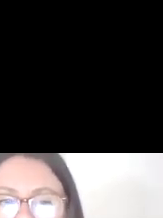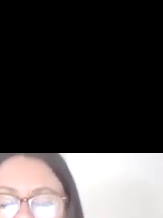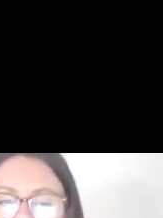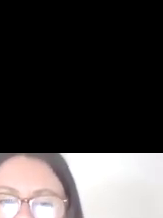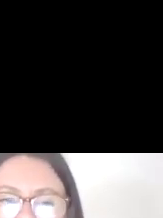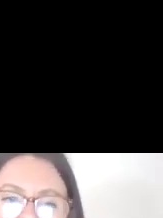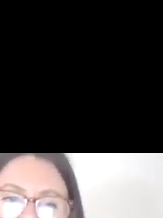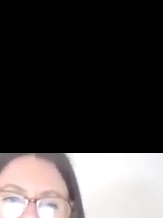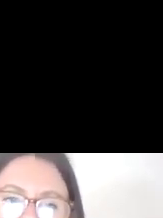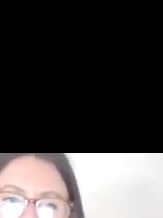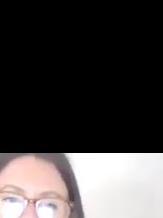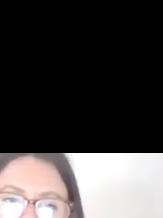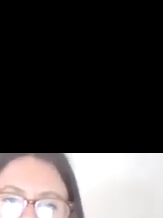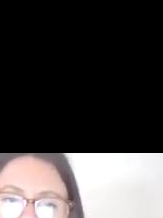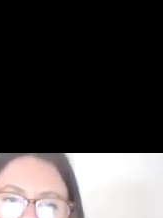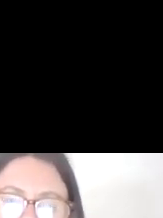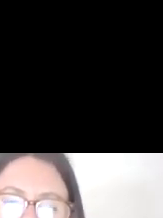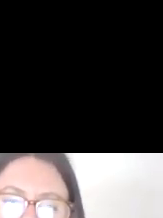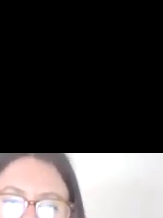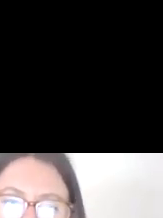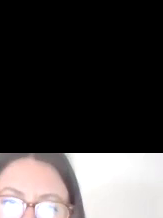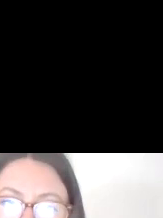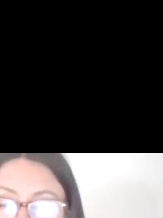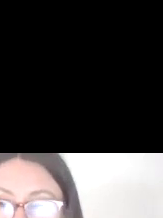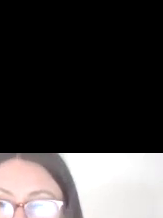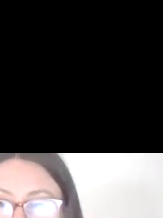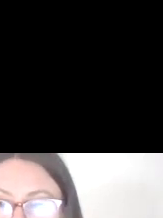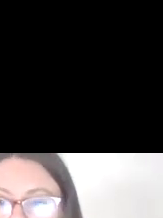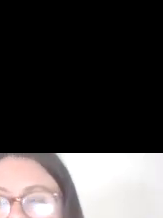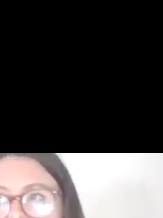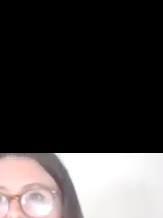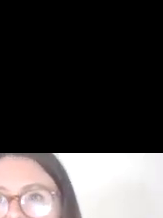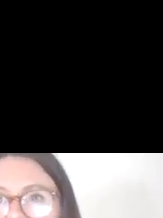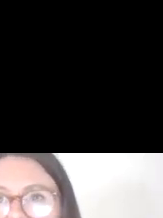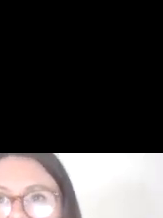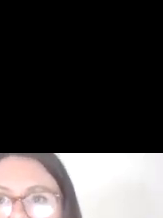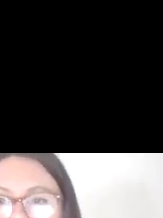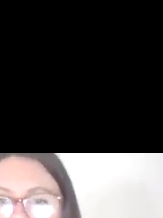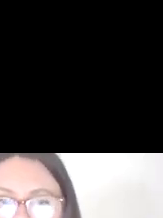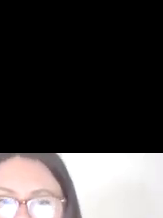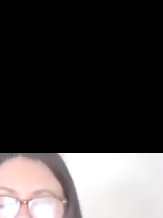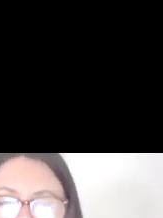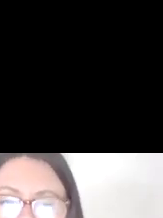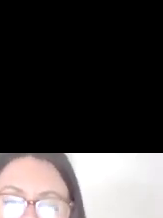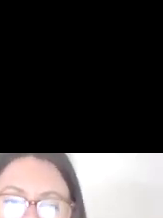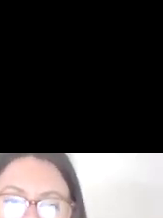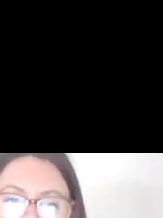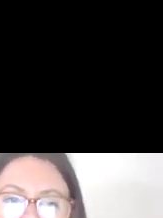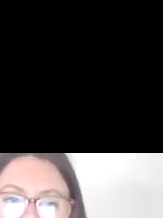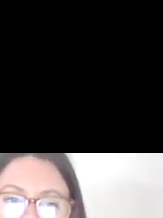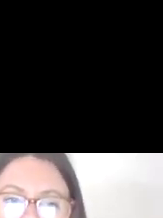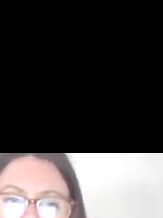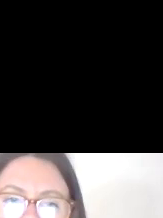language therapist. My background is in special education. I've worked quite extensively